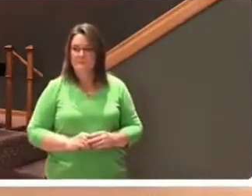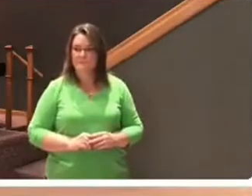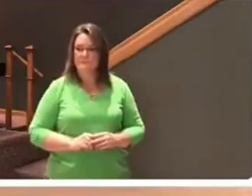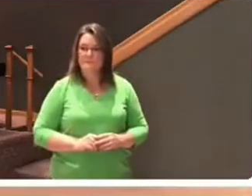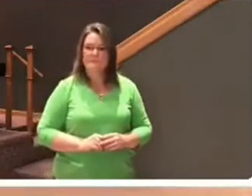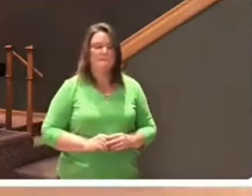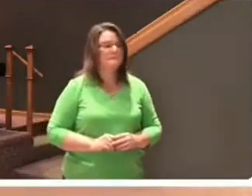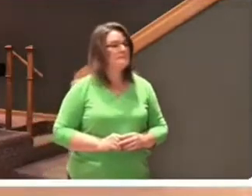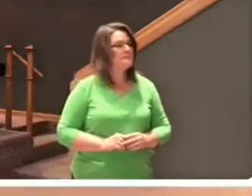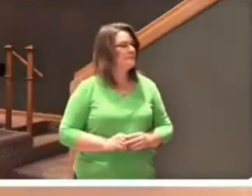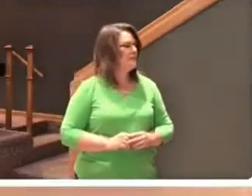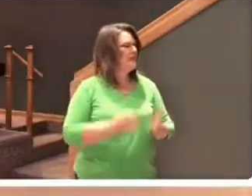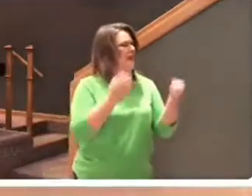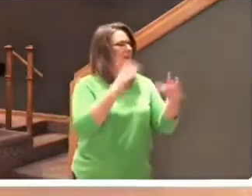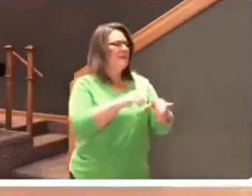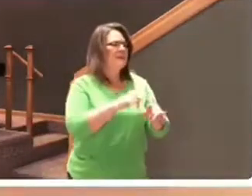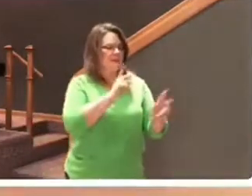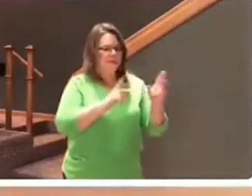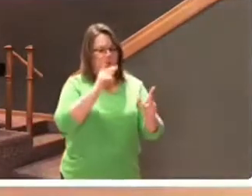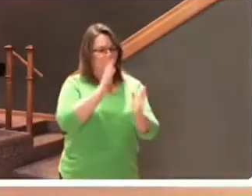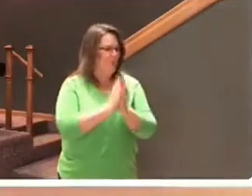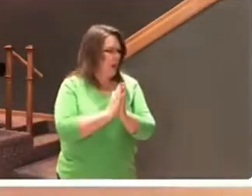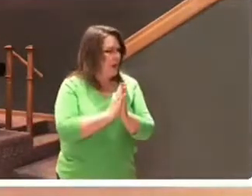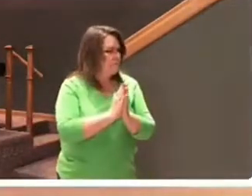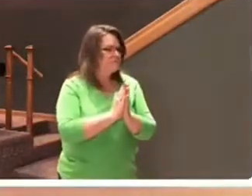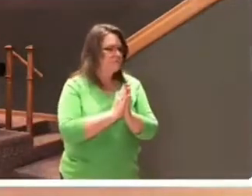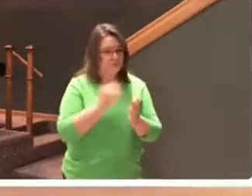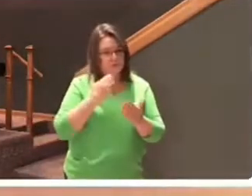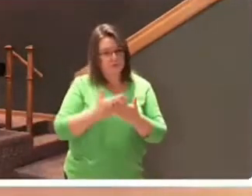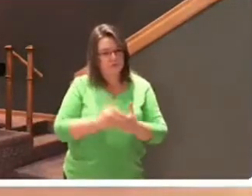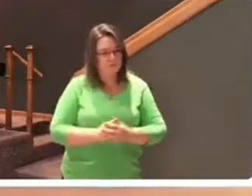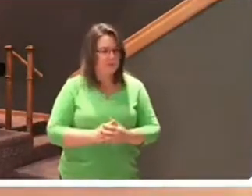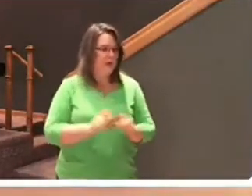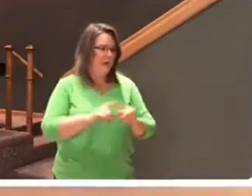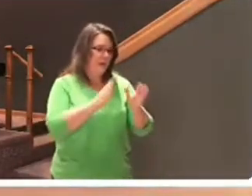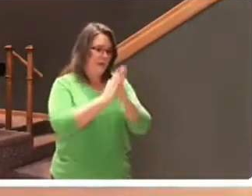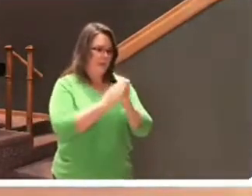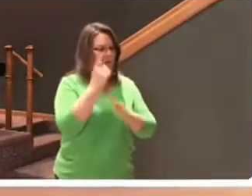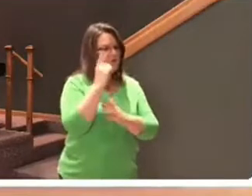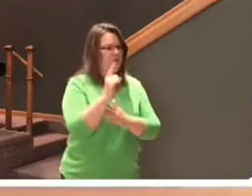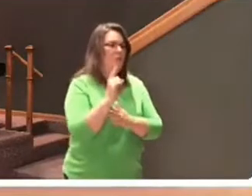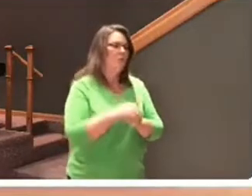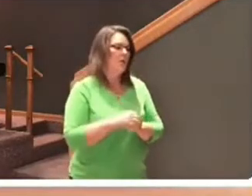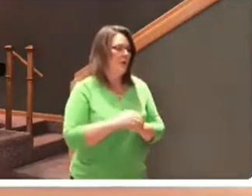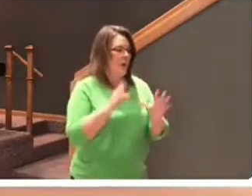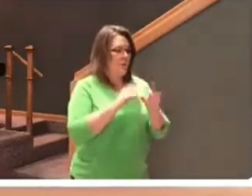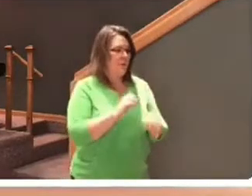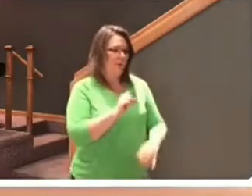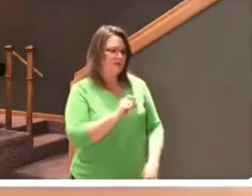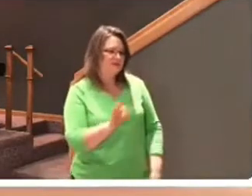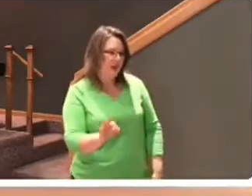You know, a lot of times people pray, which is good, but they pray for more